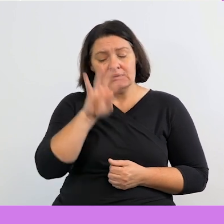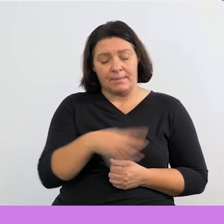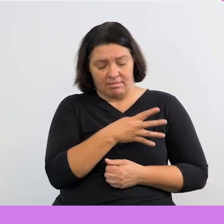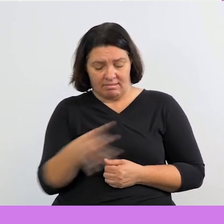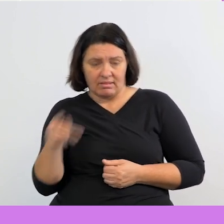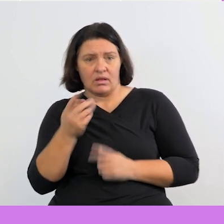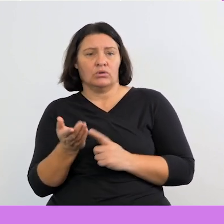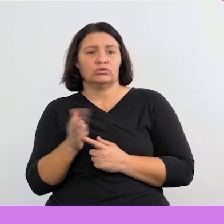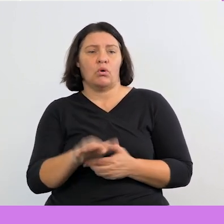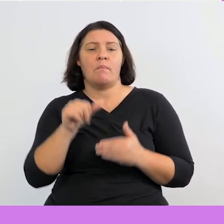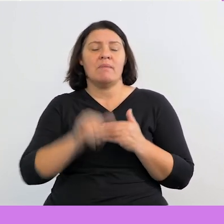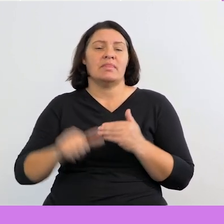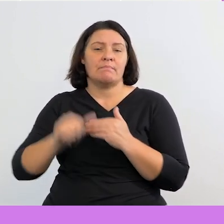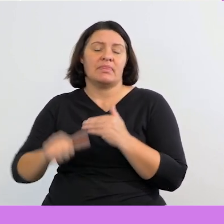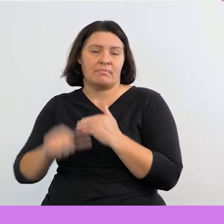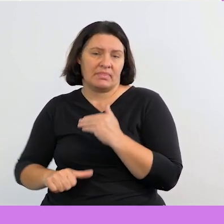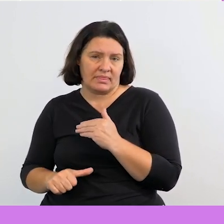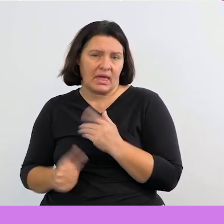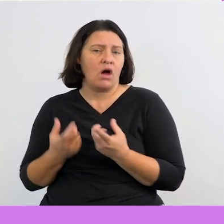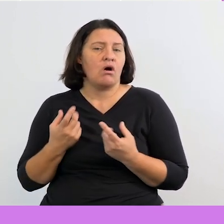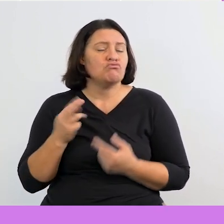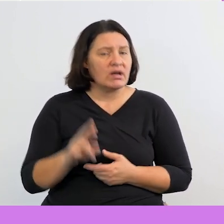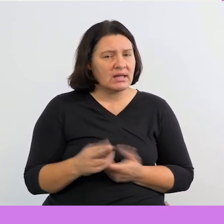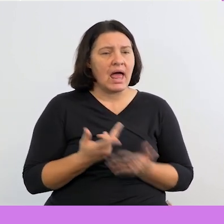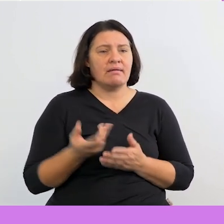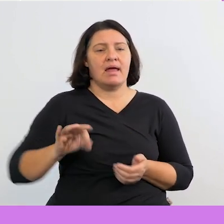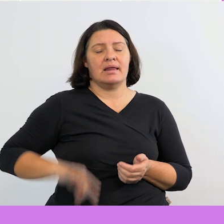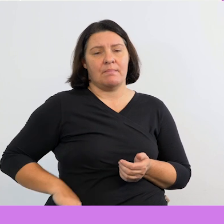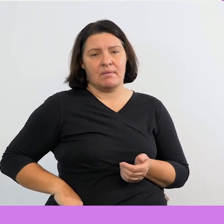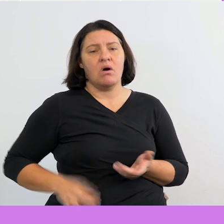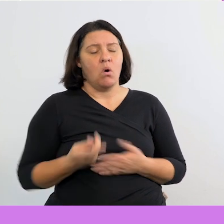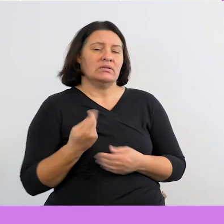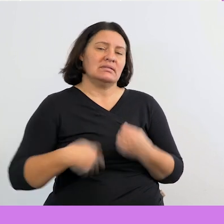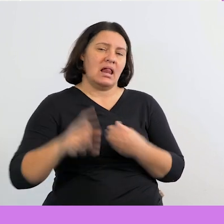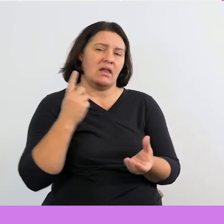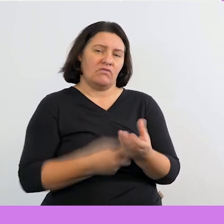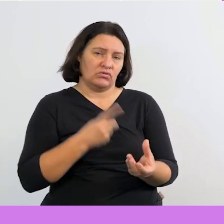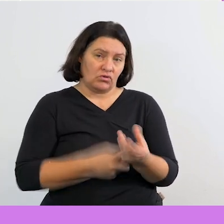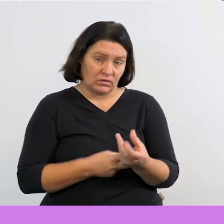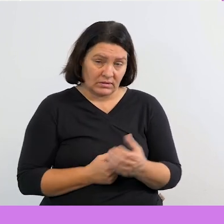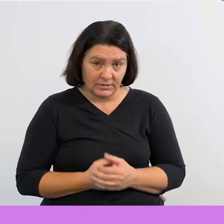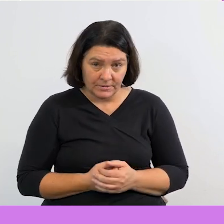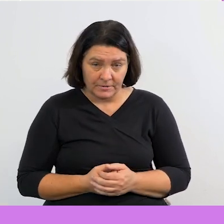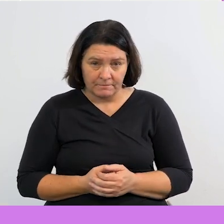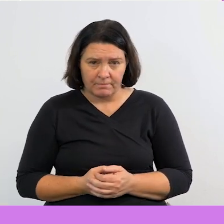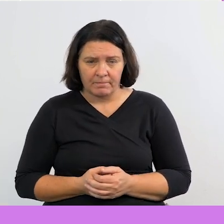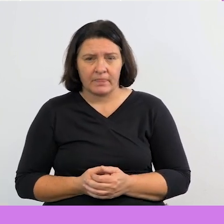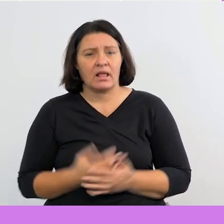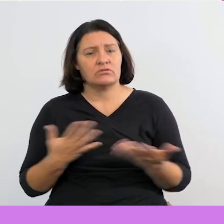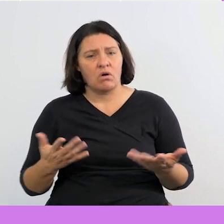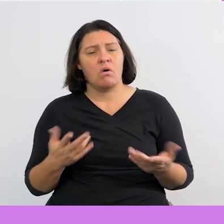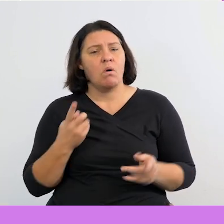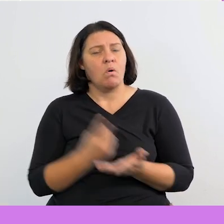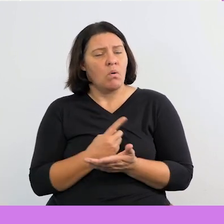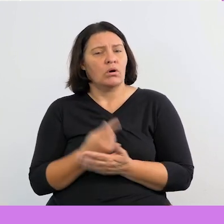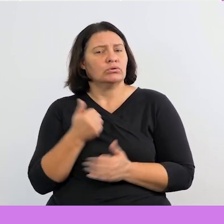table below shows a monthly cost in rand and income of making and selling Vaux rolls. So there, and